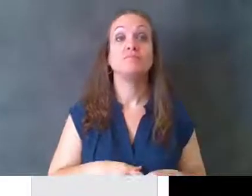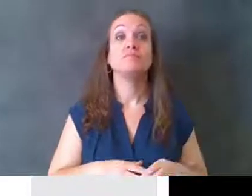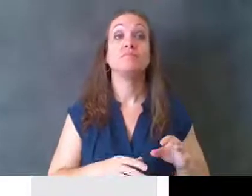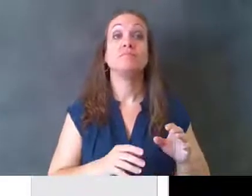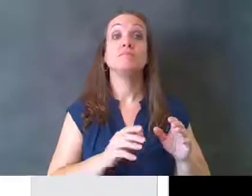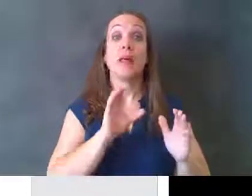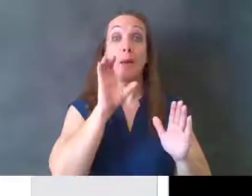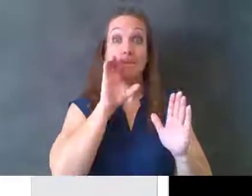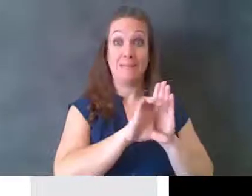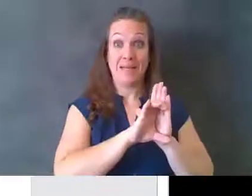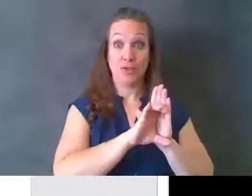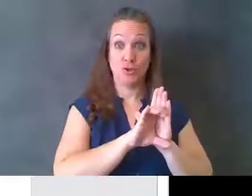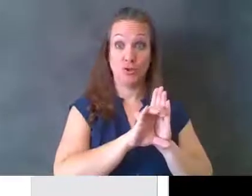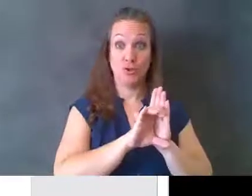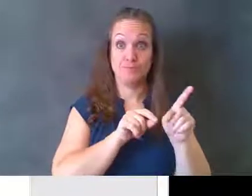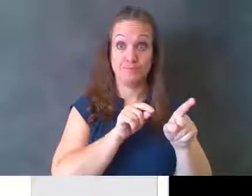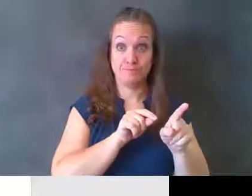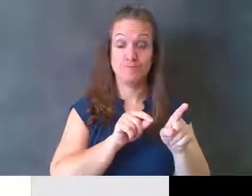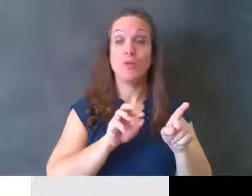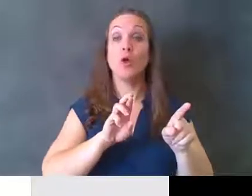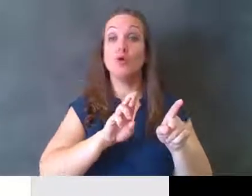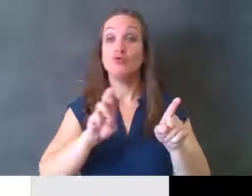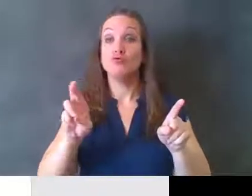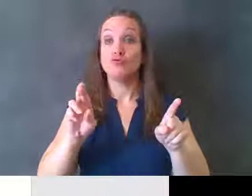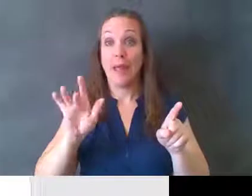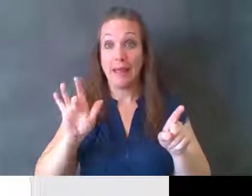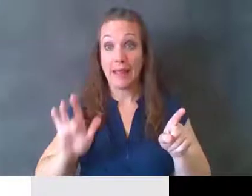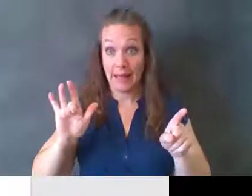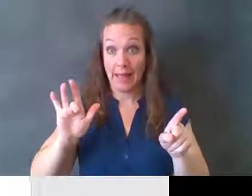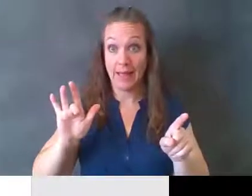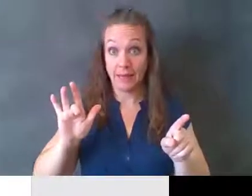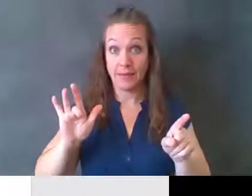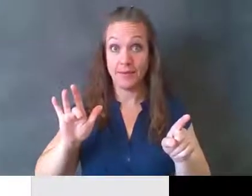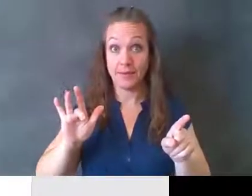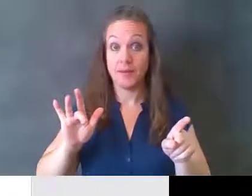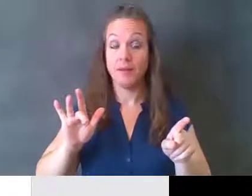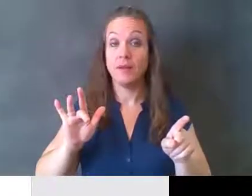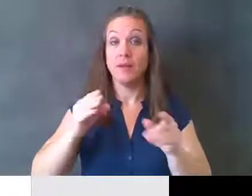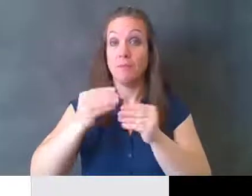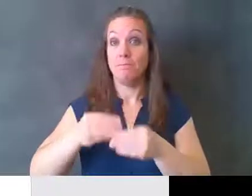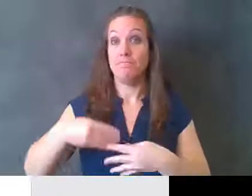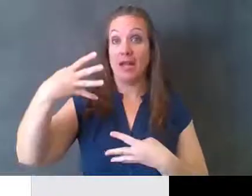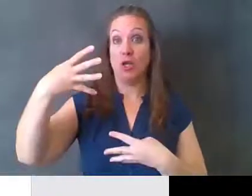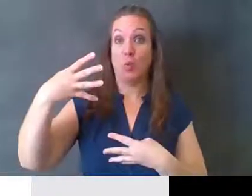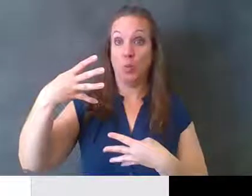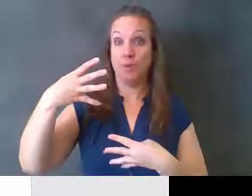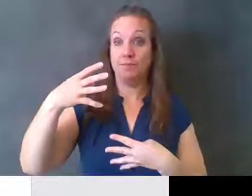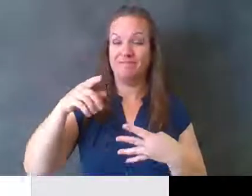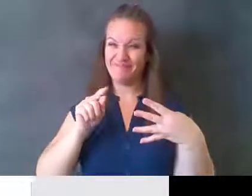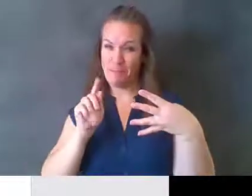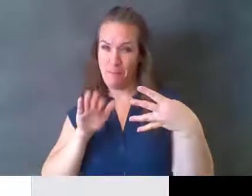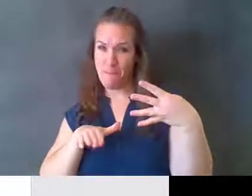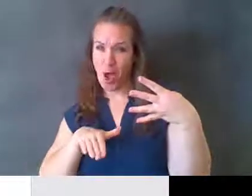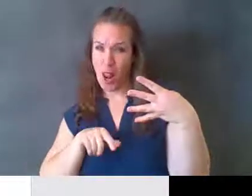your picture, at least in 365, it'll pull up this menu here, and it's at the very bottom of my menu. It